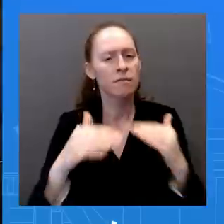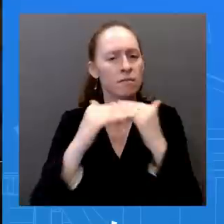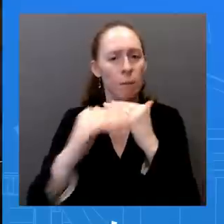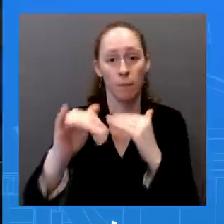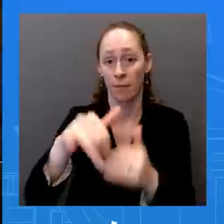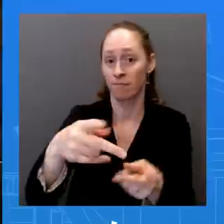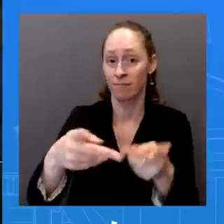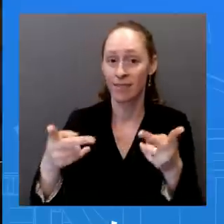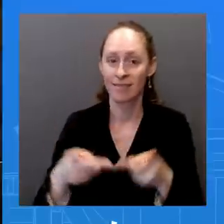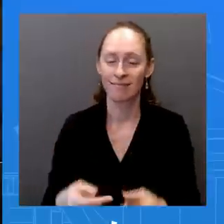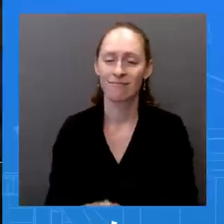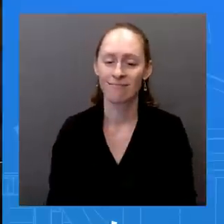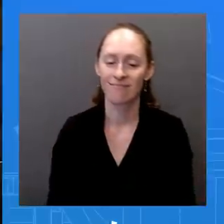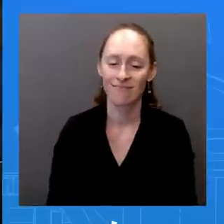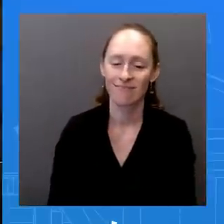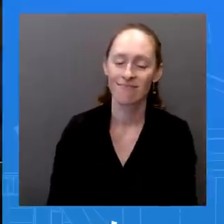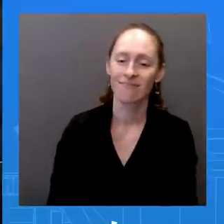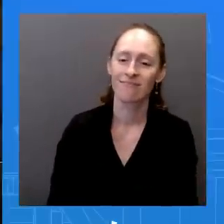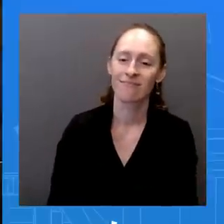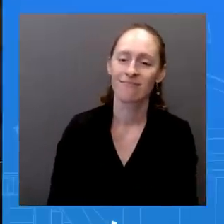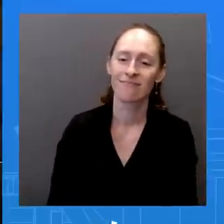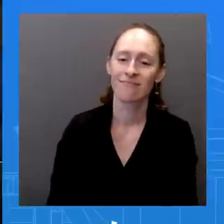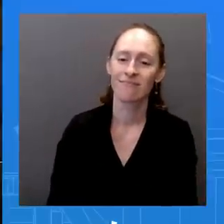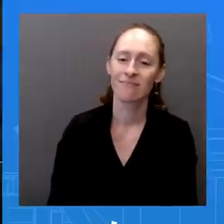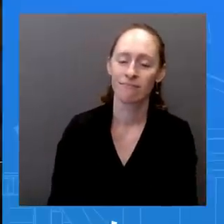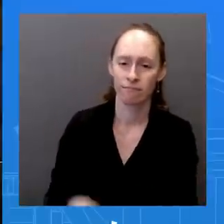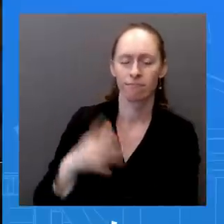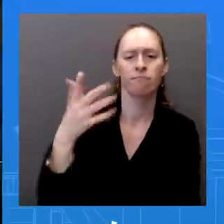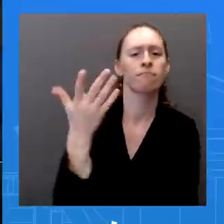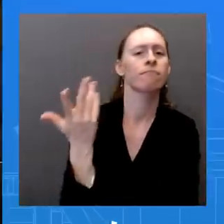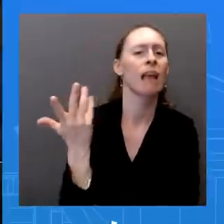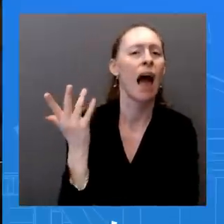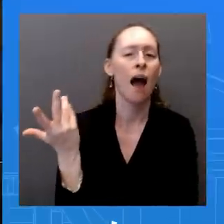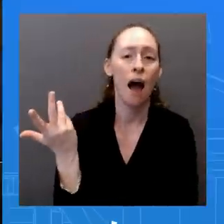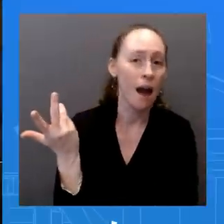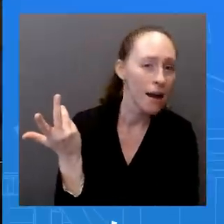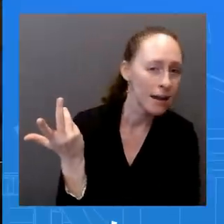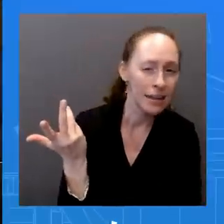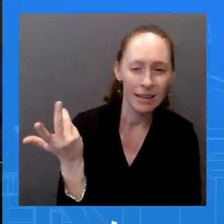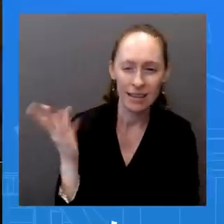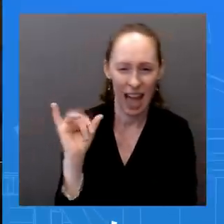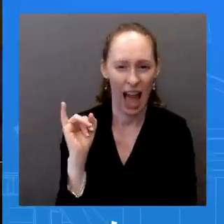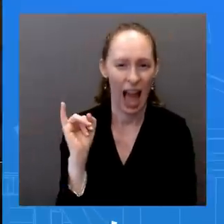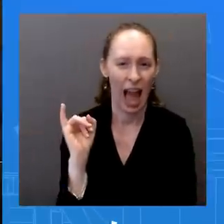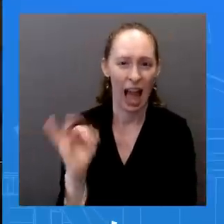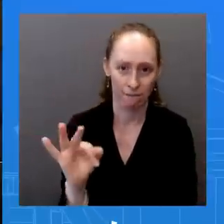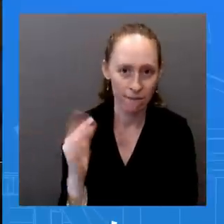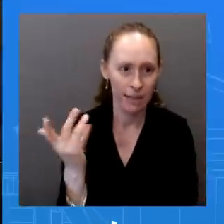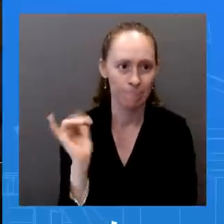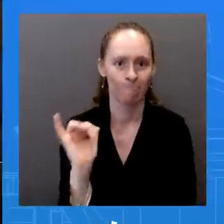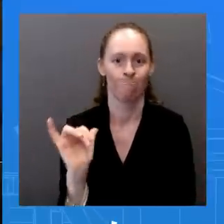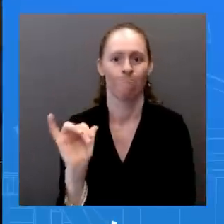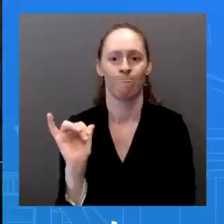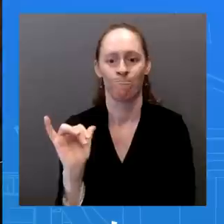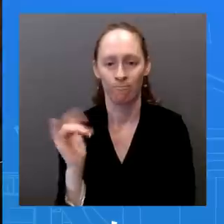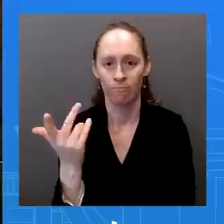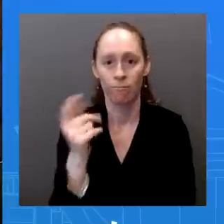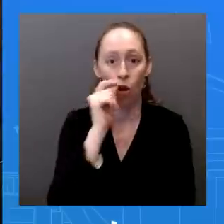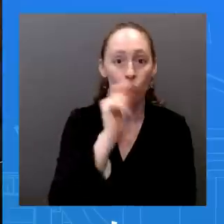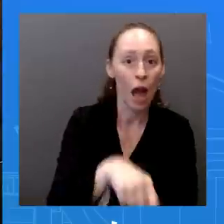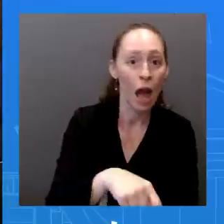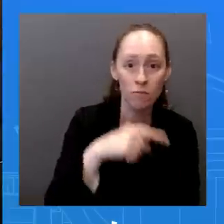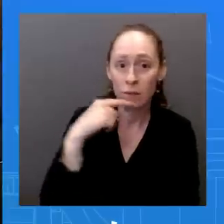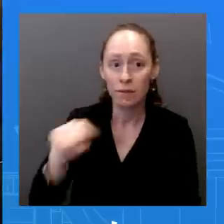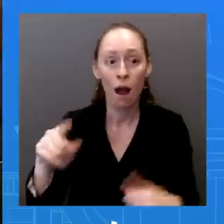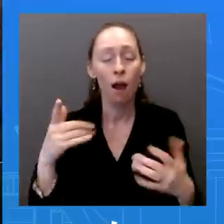at a negotiating table in a diplomatic manner, is your expectation that these referenda will shift that conversation in some way and give Russia